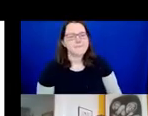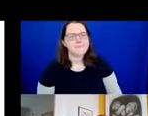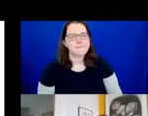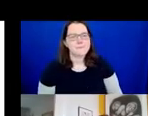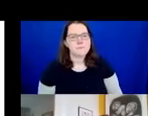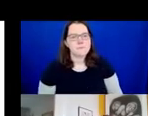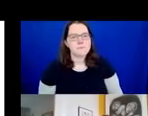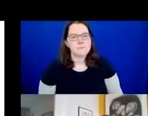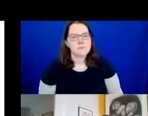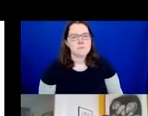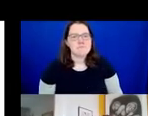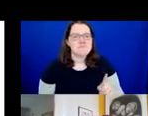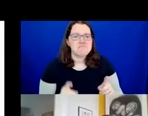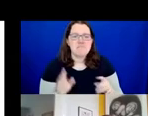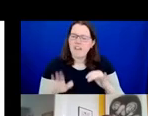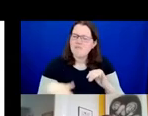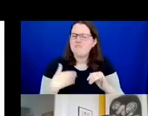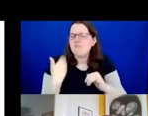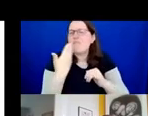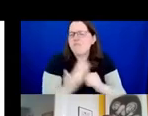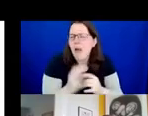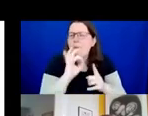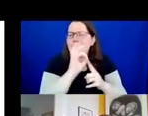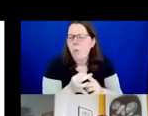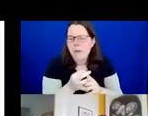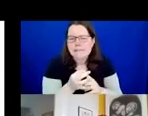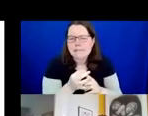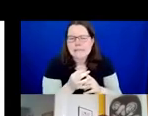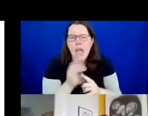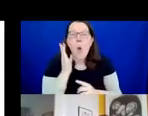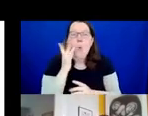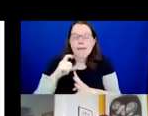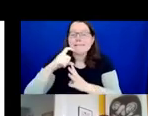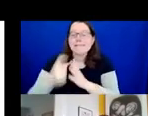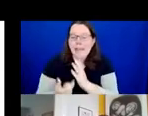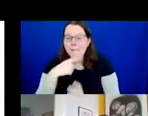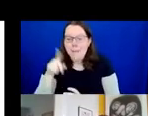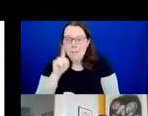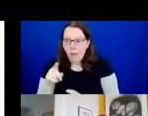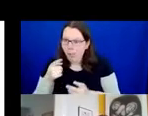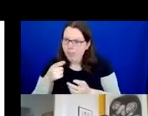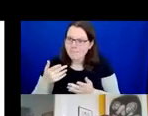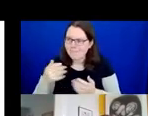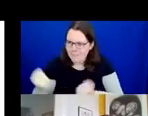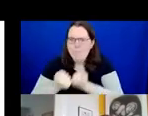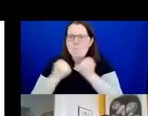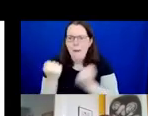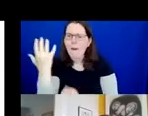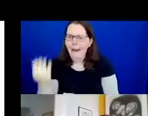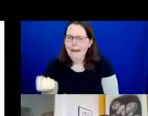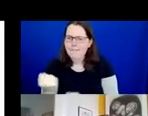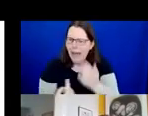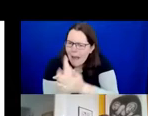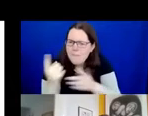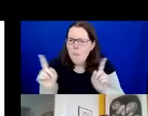Just a final point about what can really happen when you put disabled people in charge. This is a headline from the New York Times that